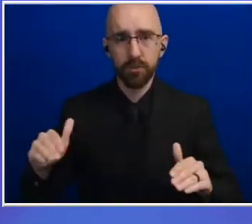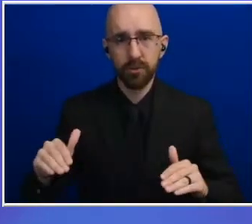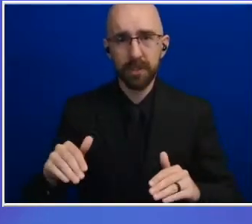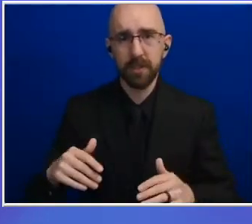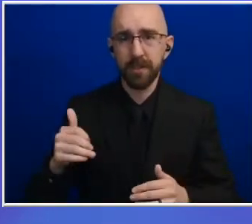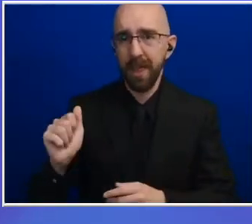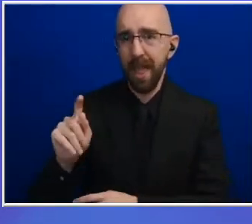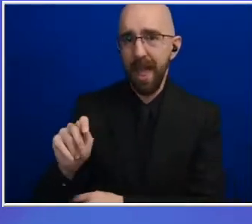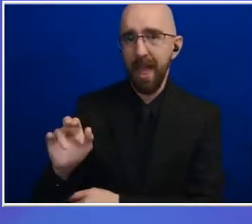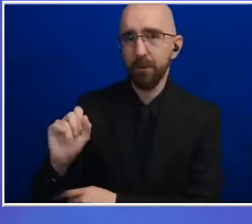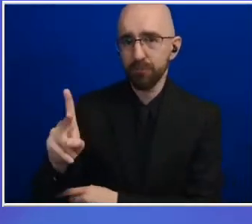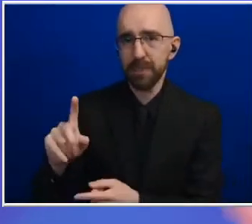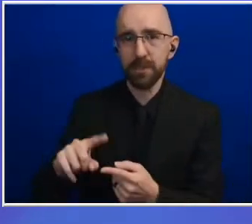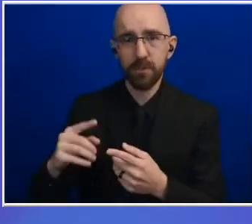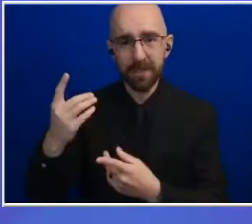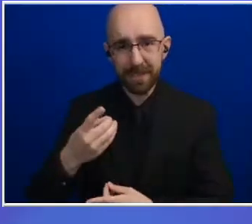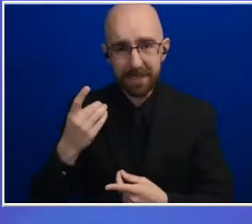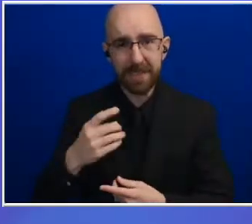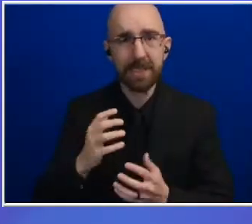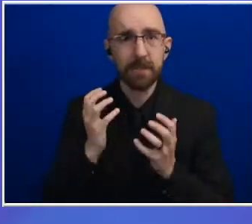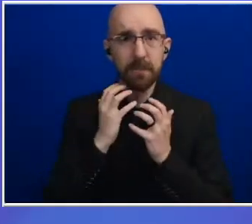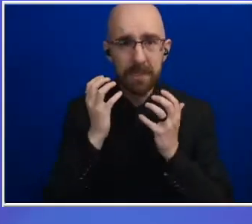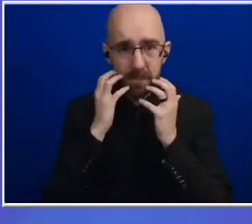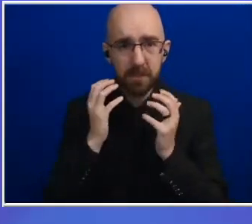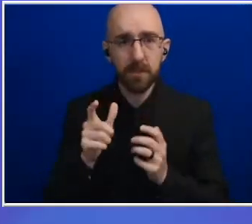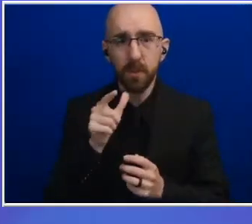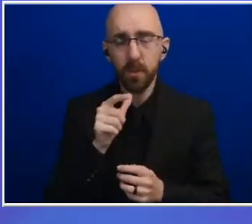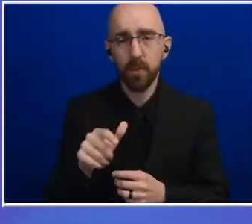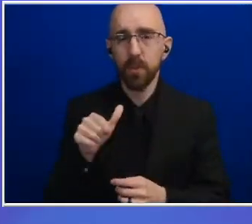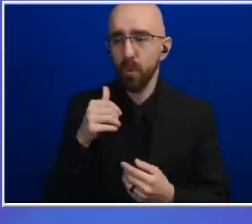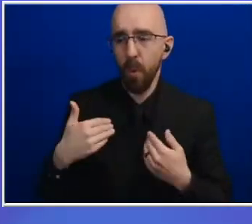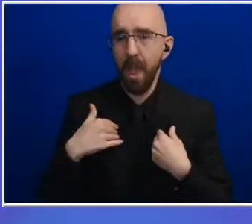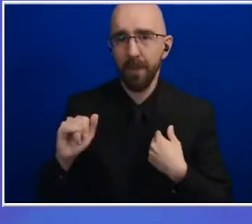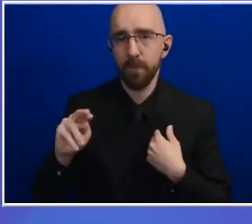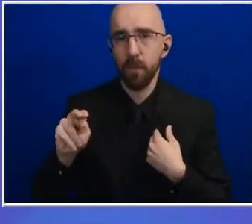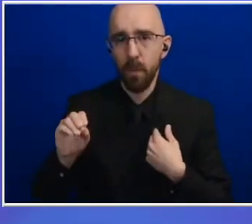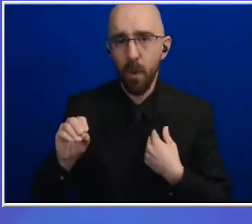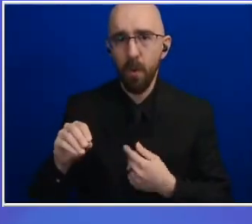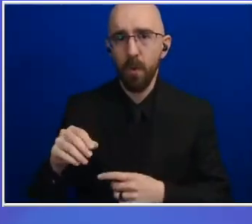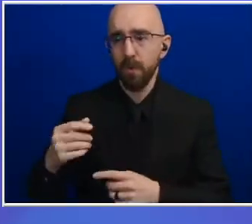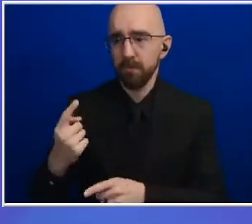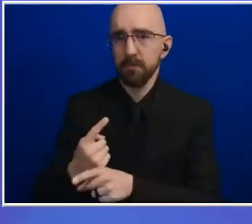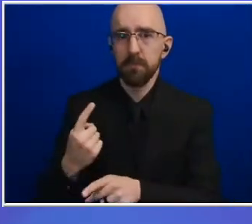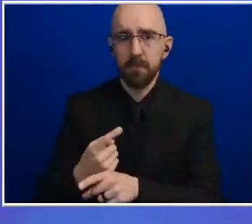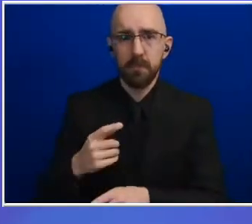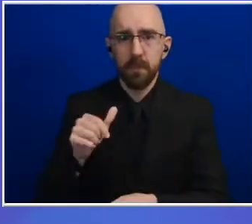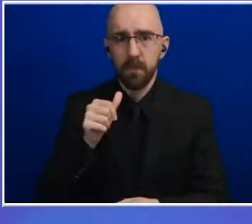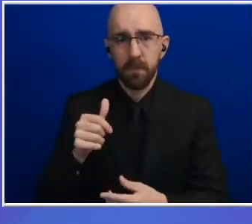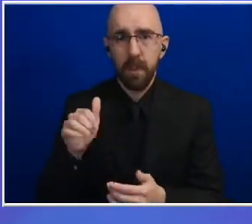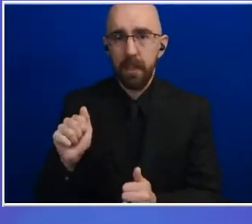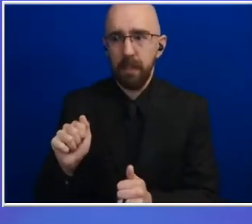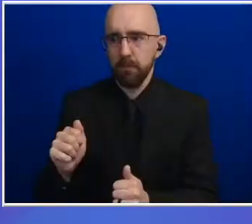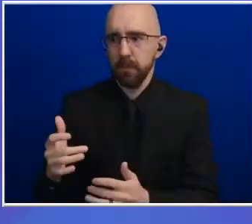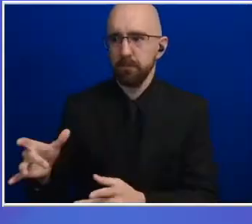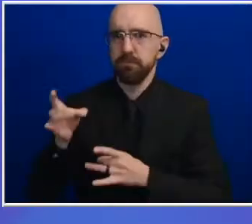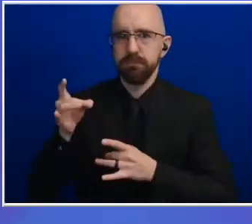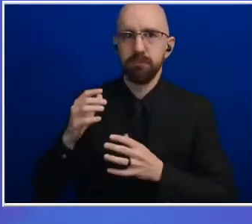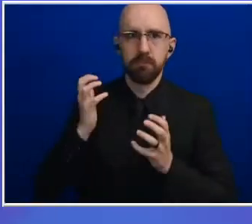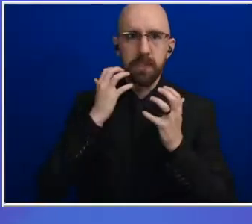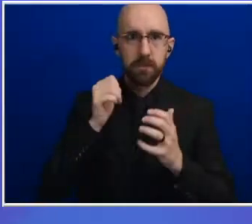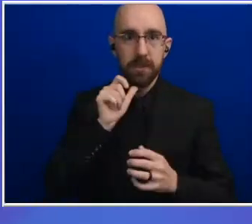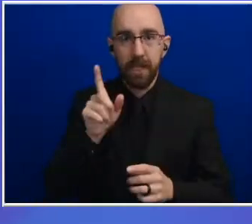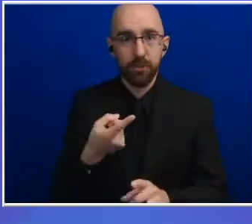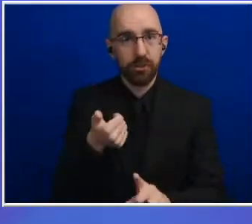to measles, people who are immunocompromised who are vulnerable to measles. So it's not just protecting yourself against measles by